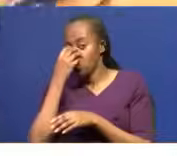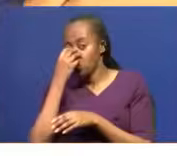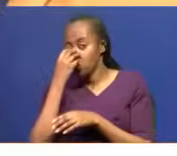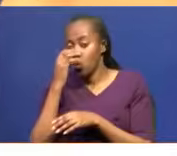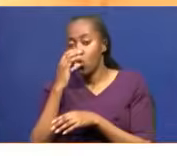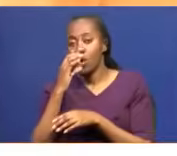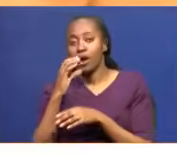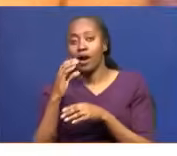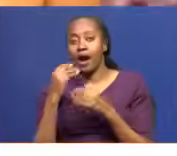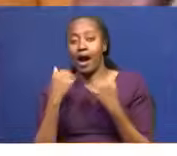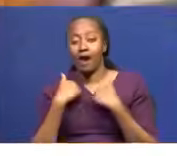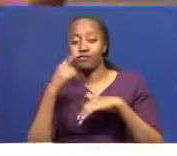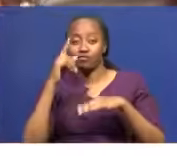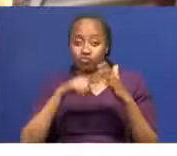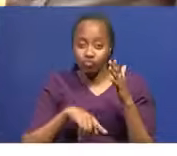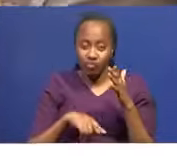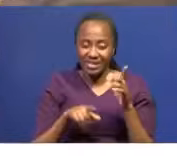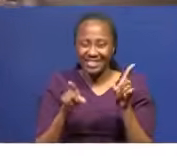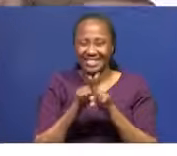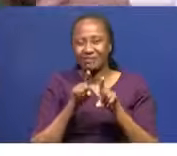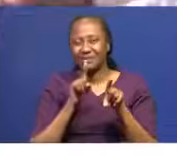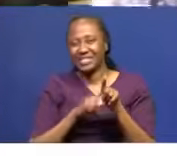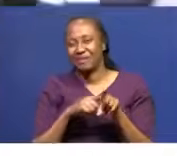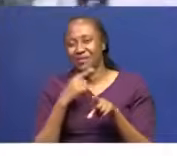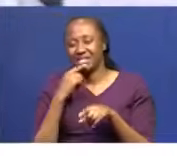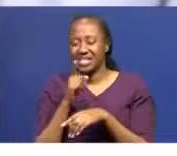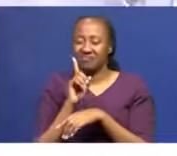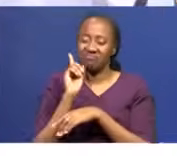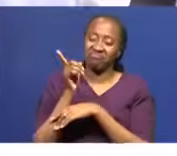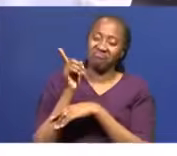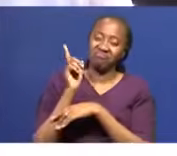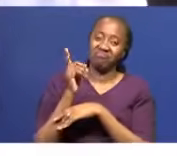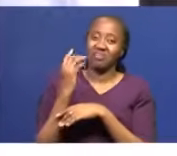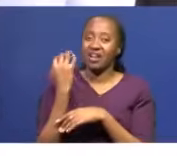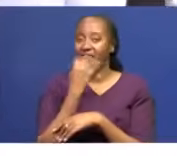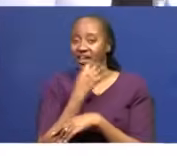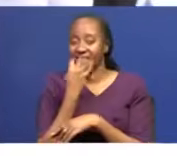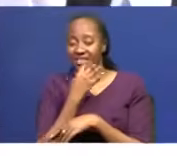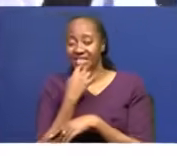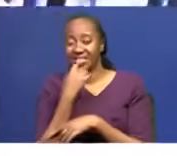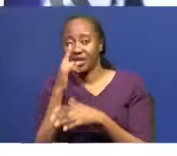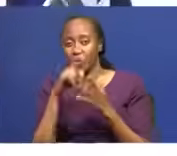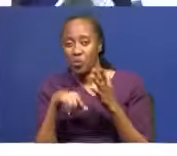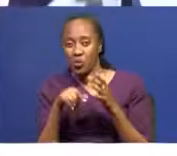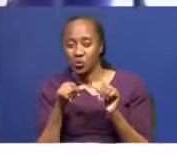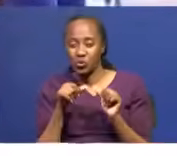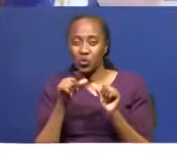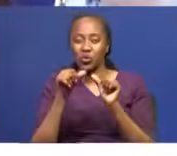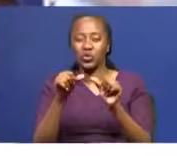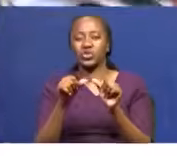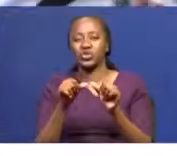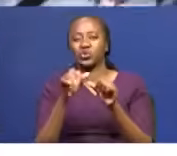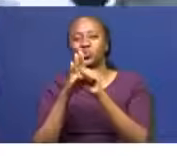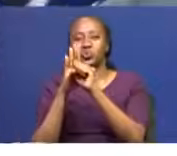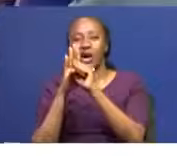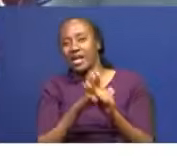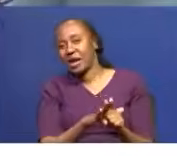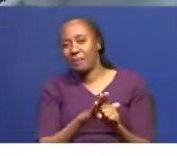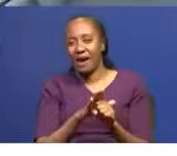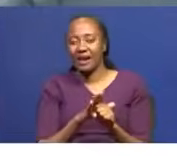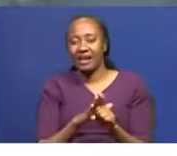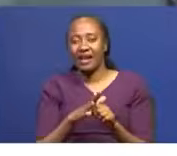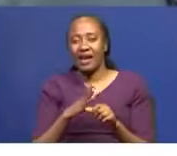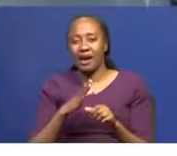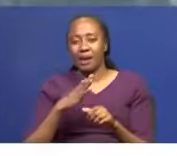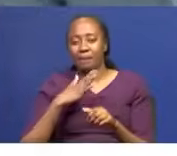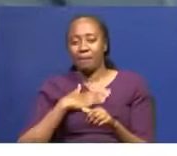in Murang'a County, CS Wahome faulted the former Deputy President for what she termed as continued attempts to undermine her role in